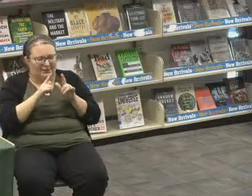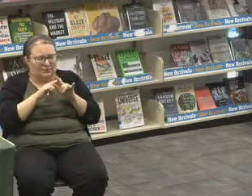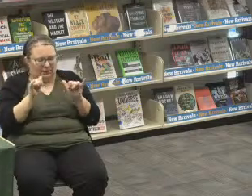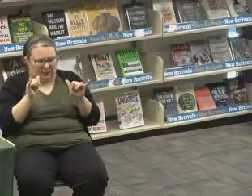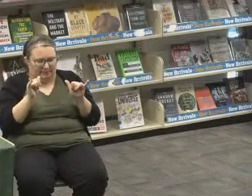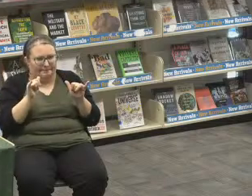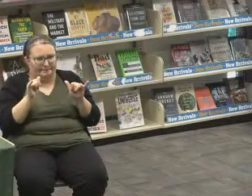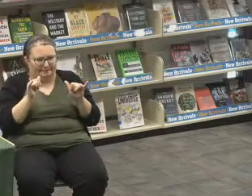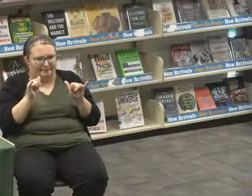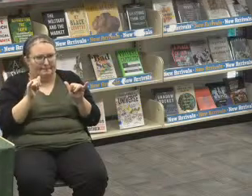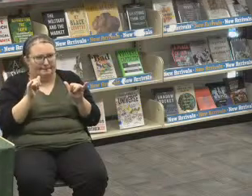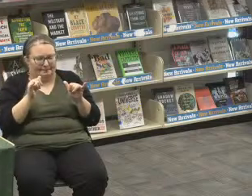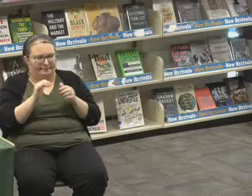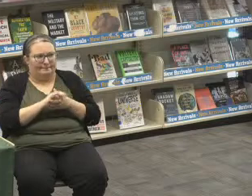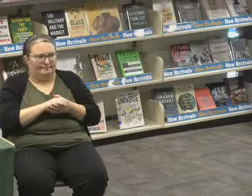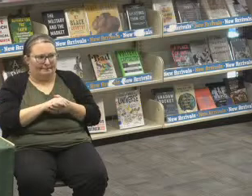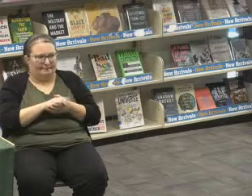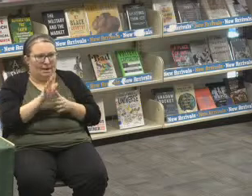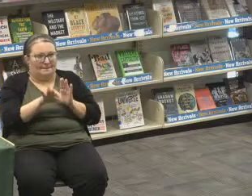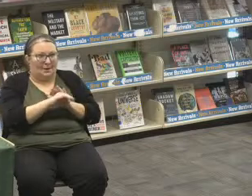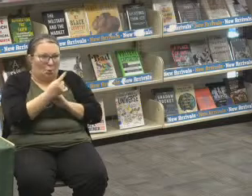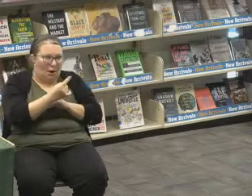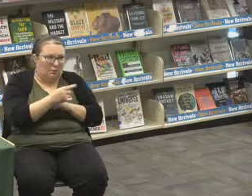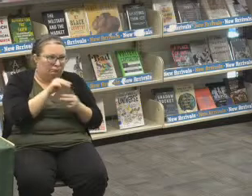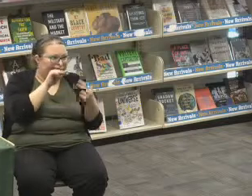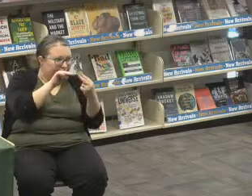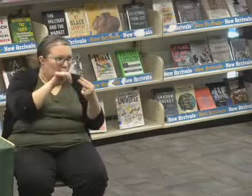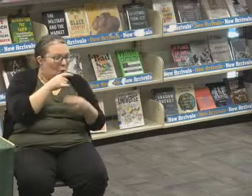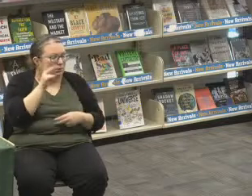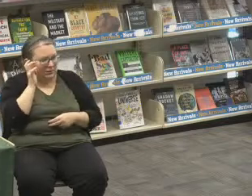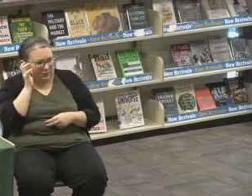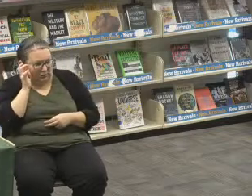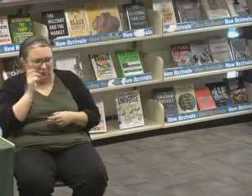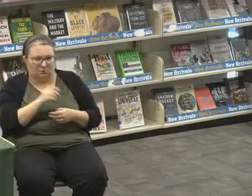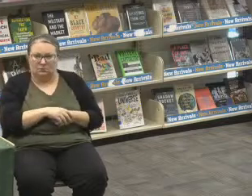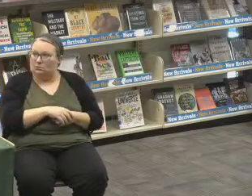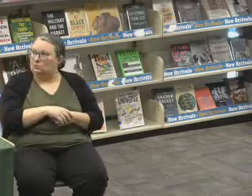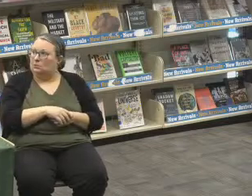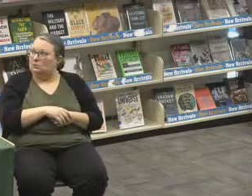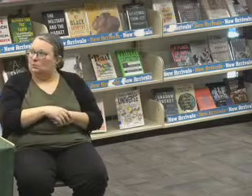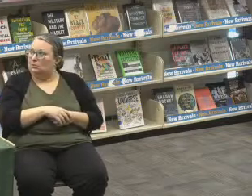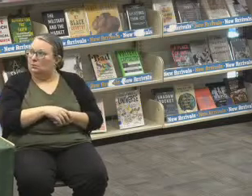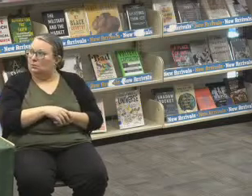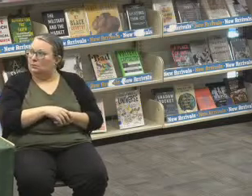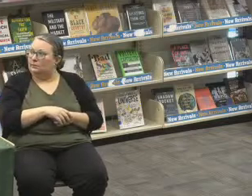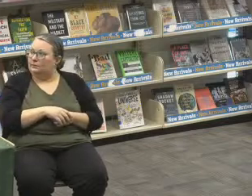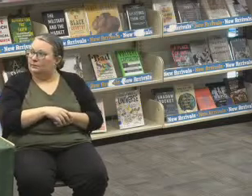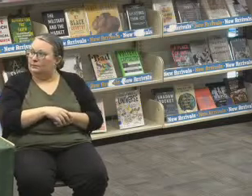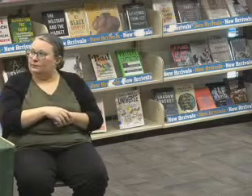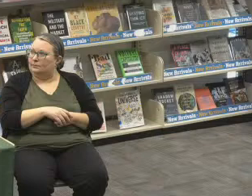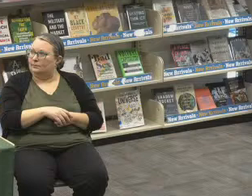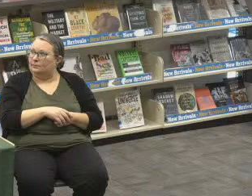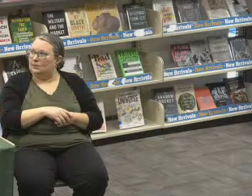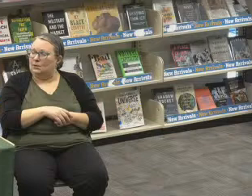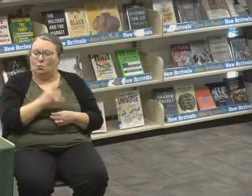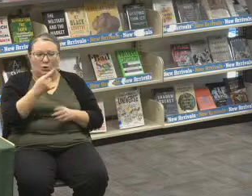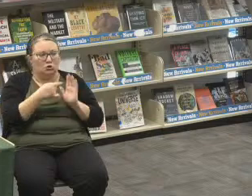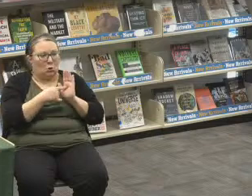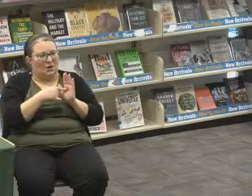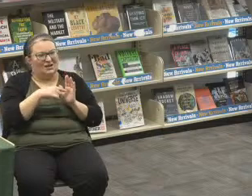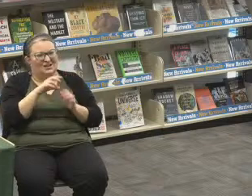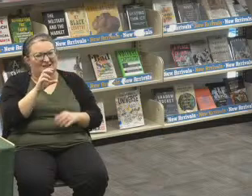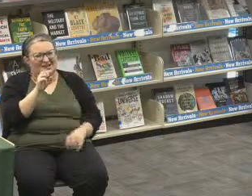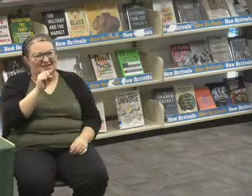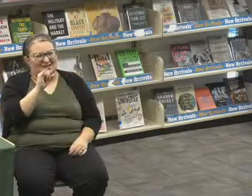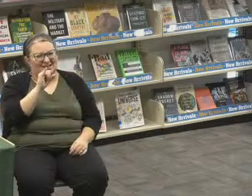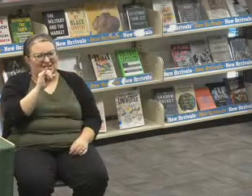at the exact same time. So pick one. One is showing the simulacrum of respect. One is